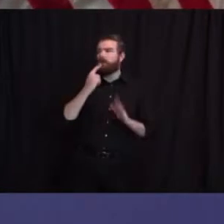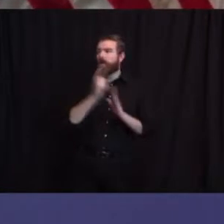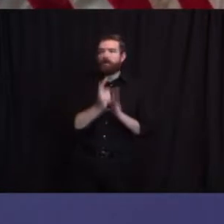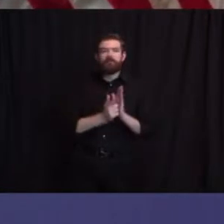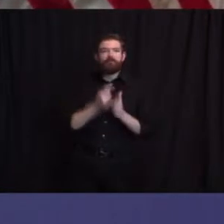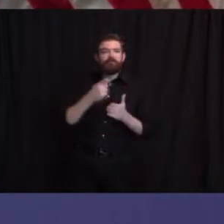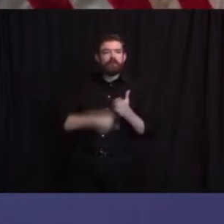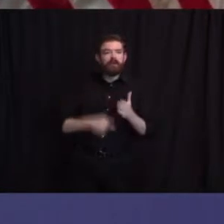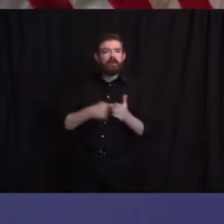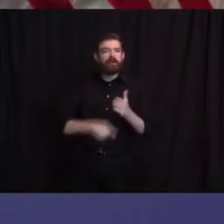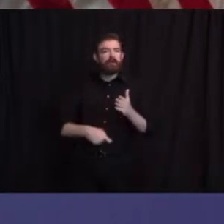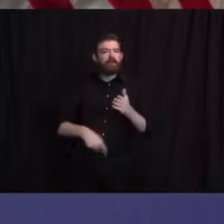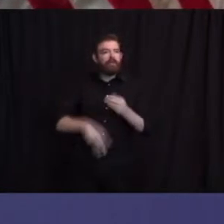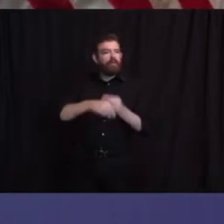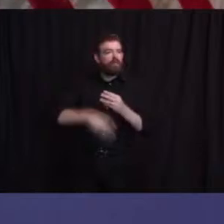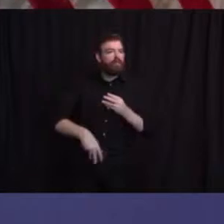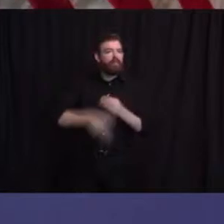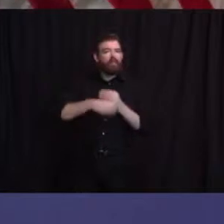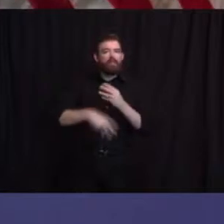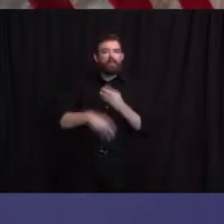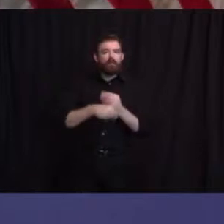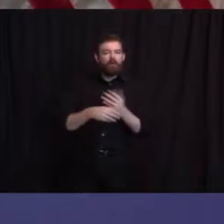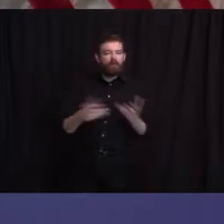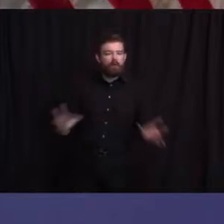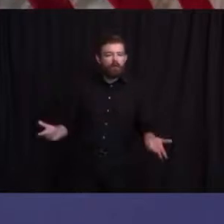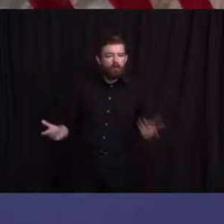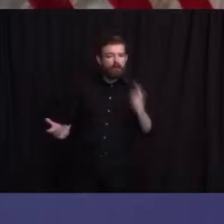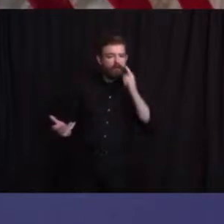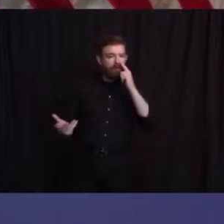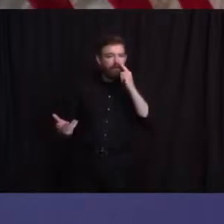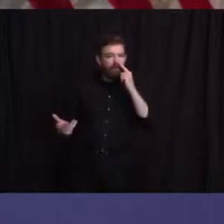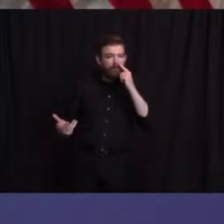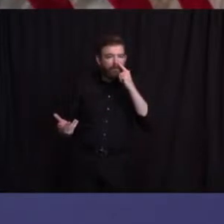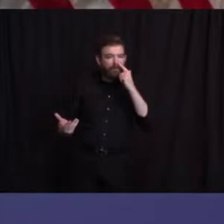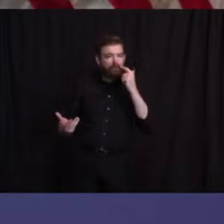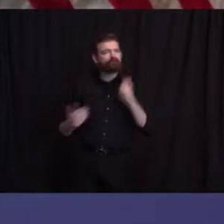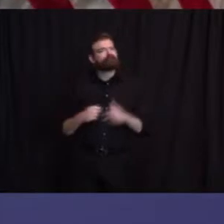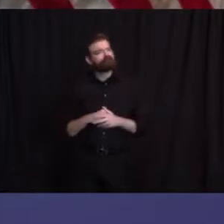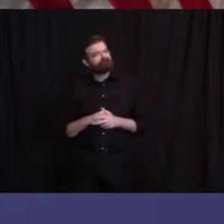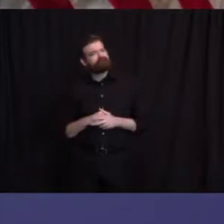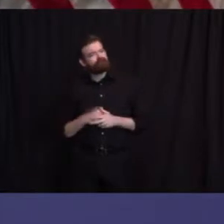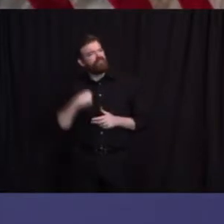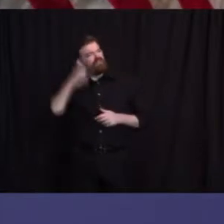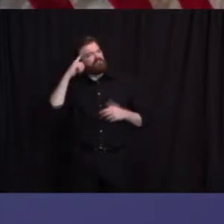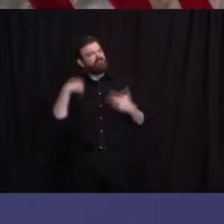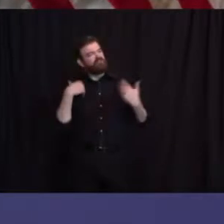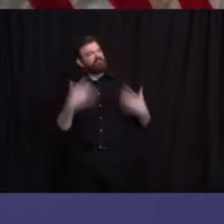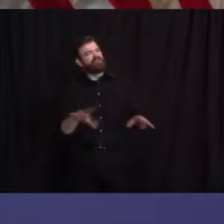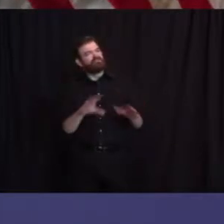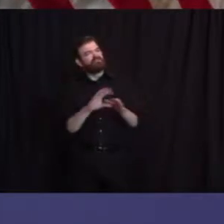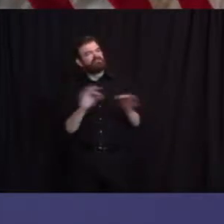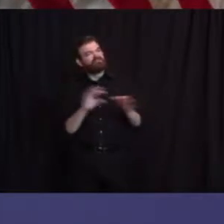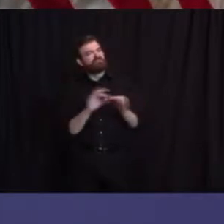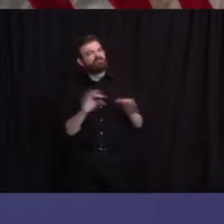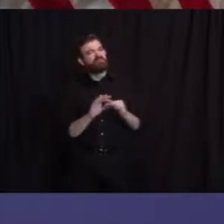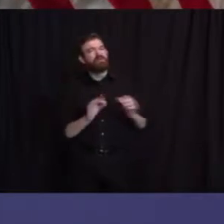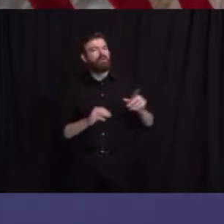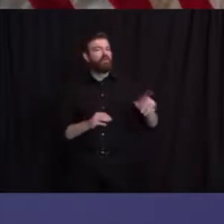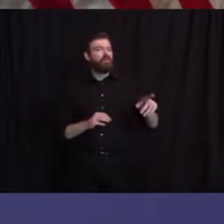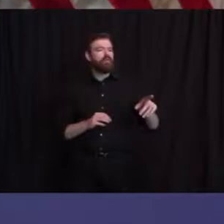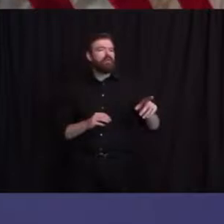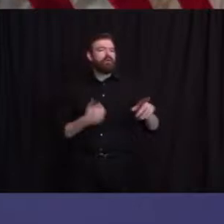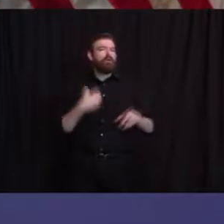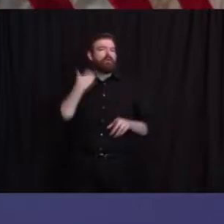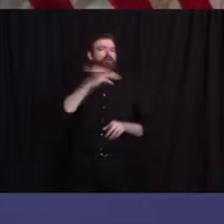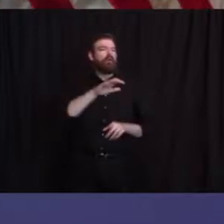I think we addressed this, didn't we? What's the? Well, let me come back to you because I don't want to get it wrong, but the one thing we want to prevent is somebody getting